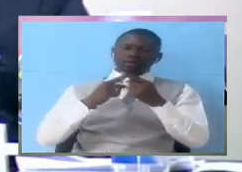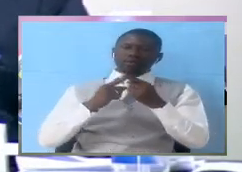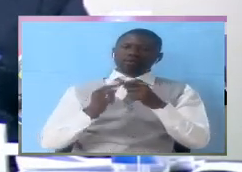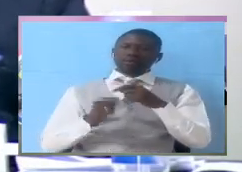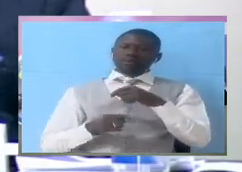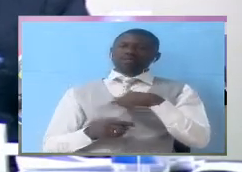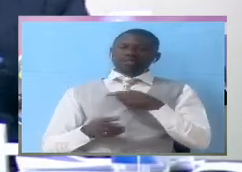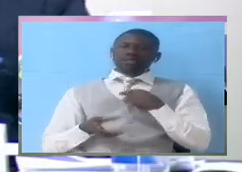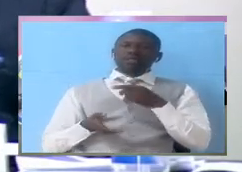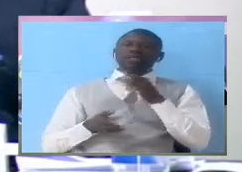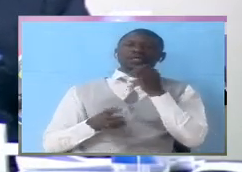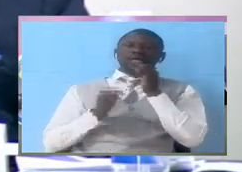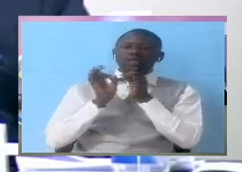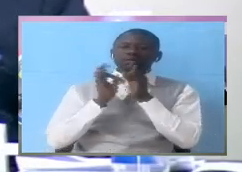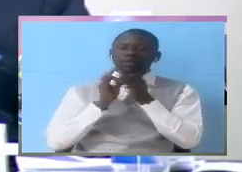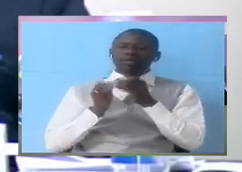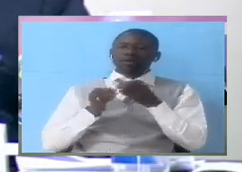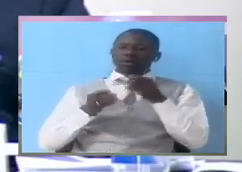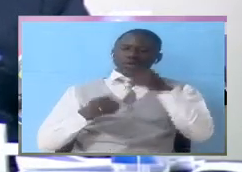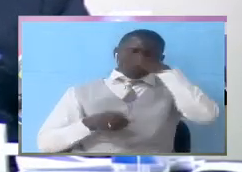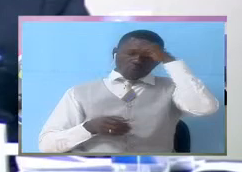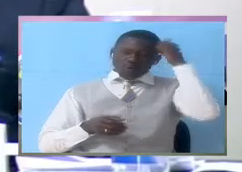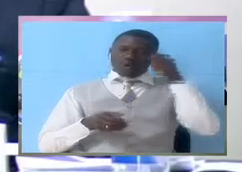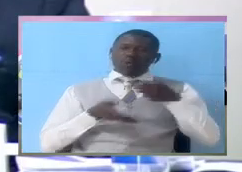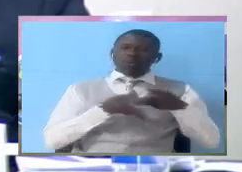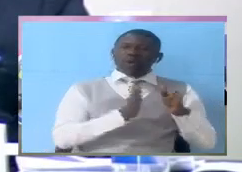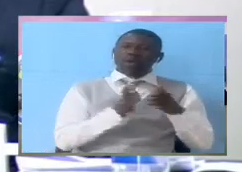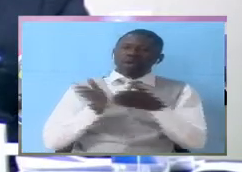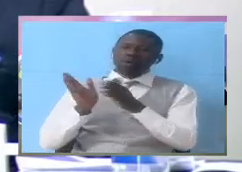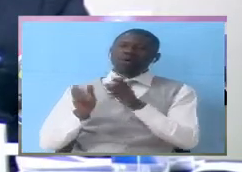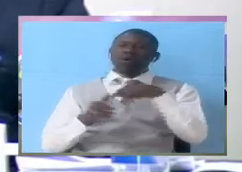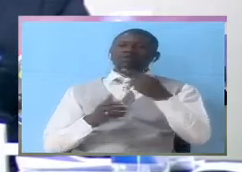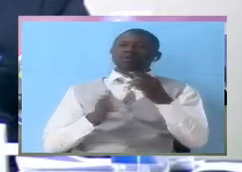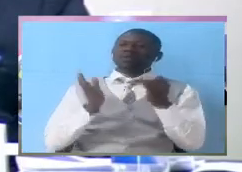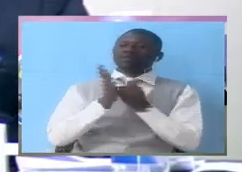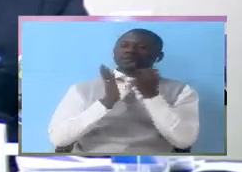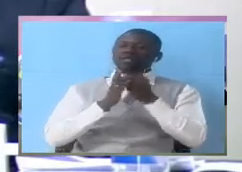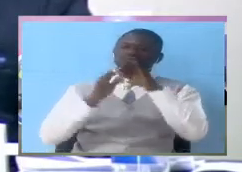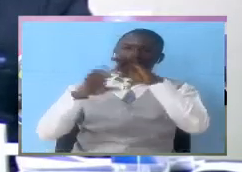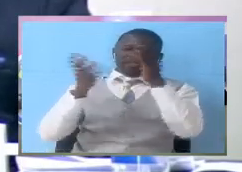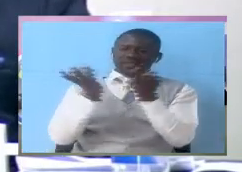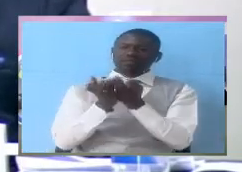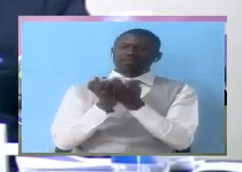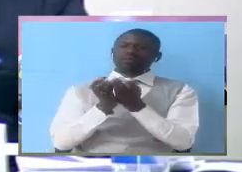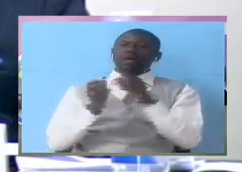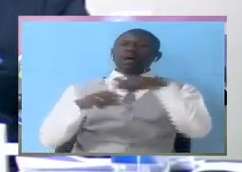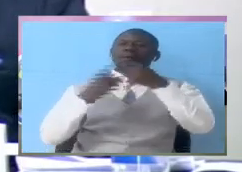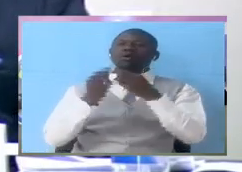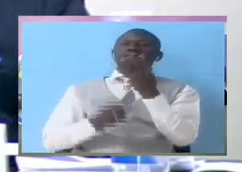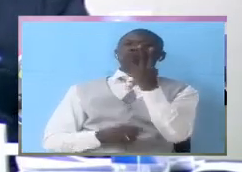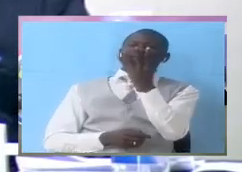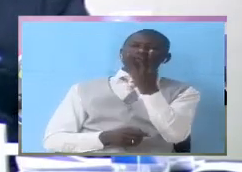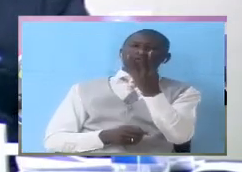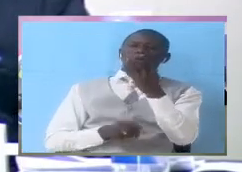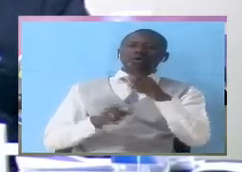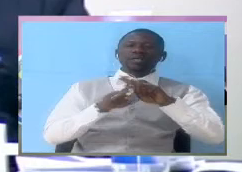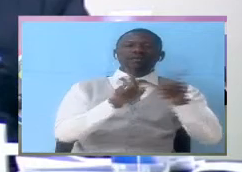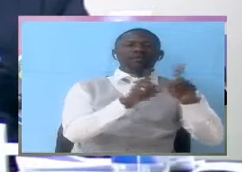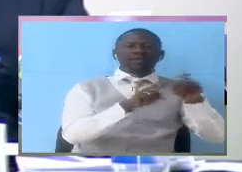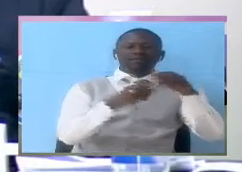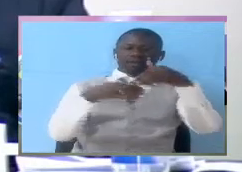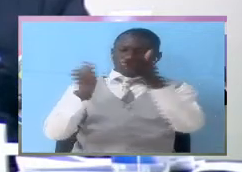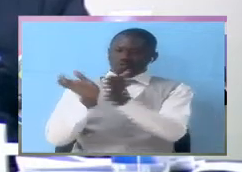working method of the panels, which comprised of four distinct elements, that